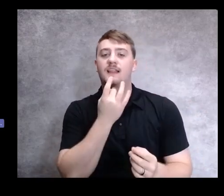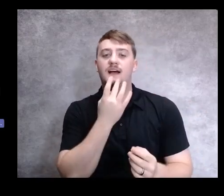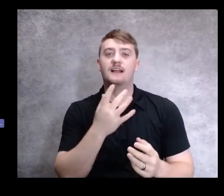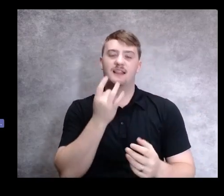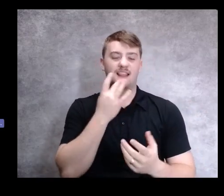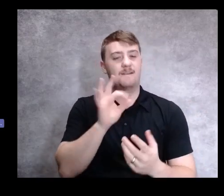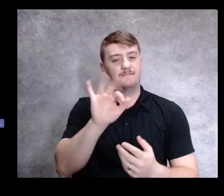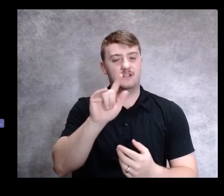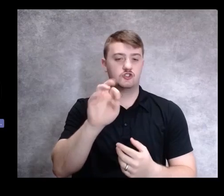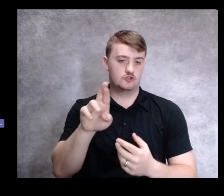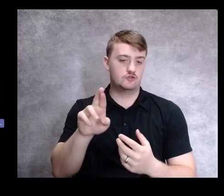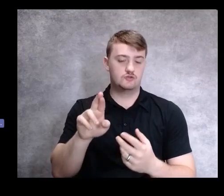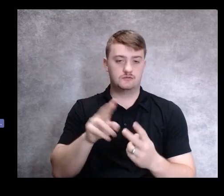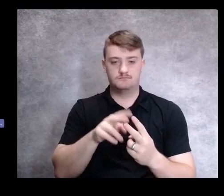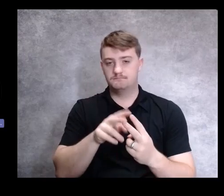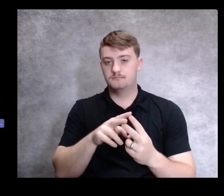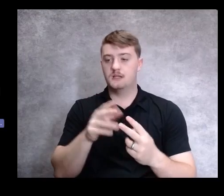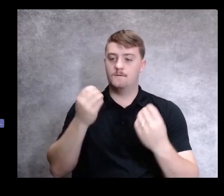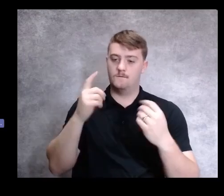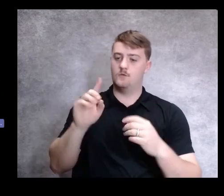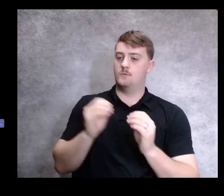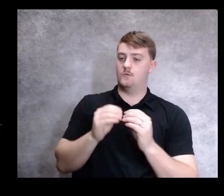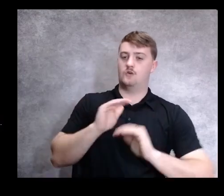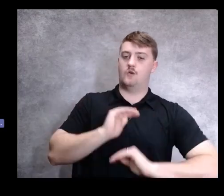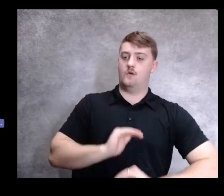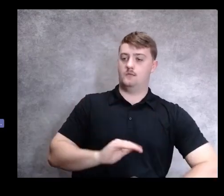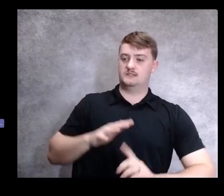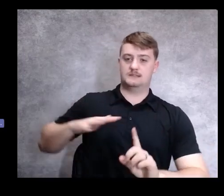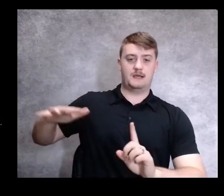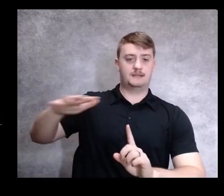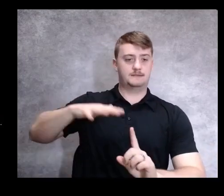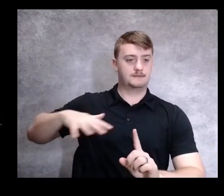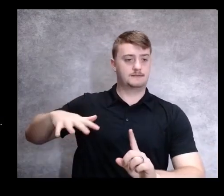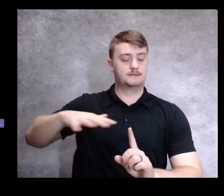filters when available to create a calming space.